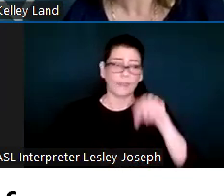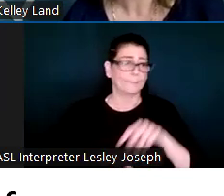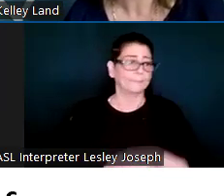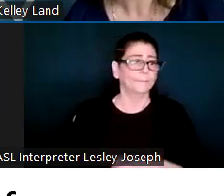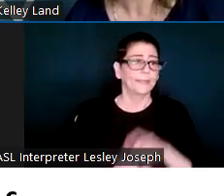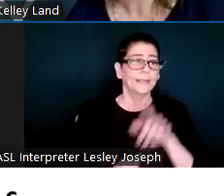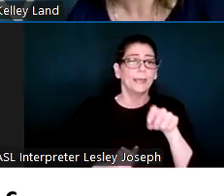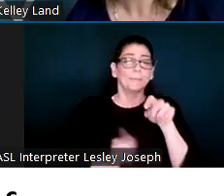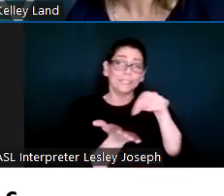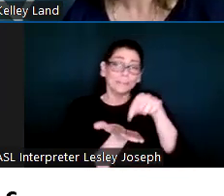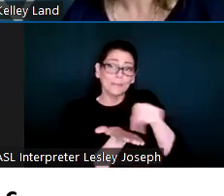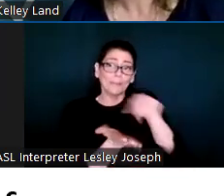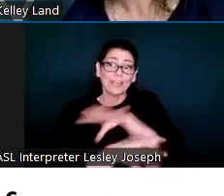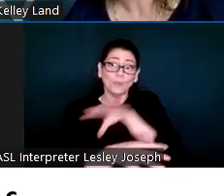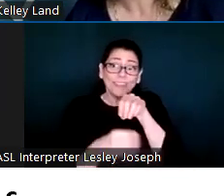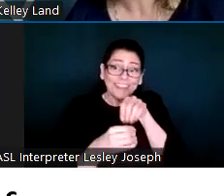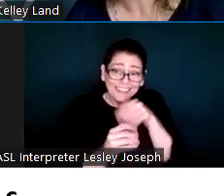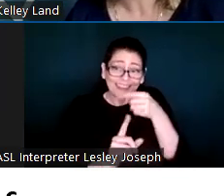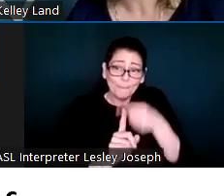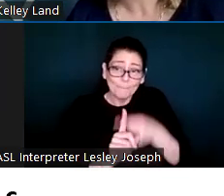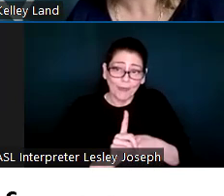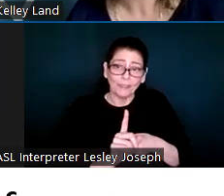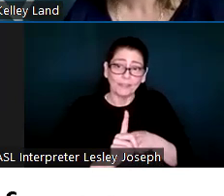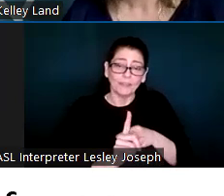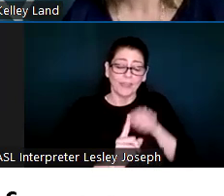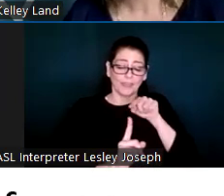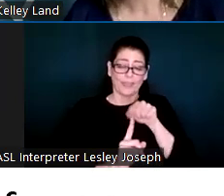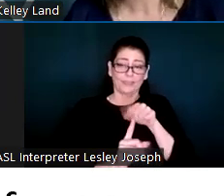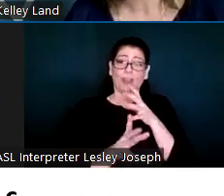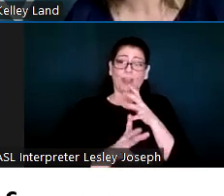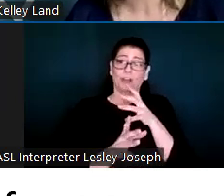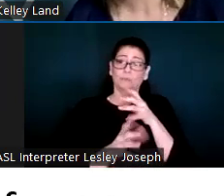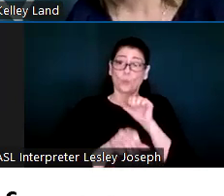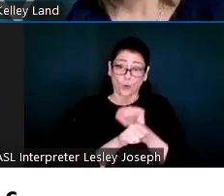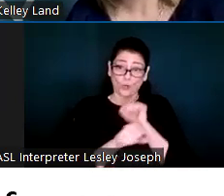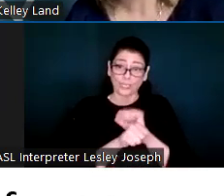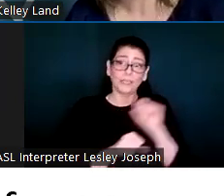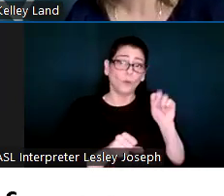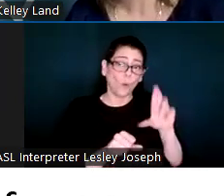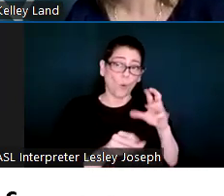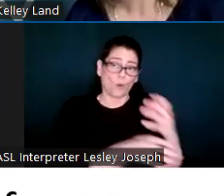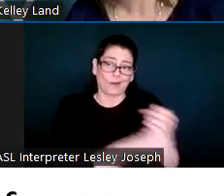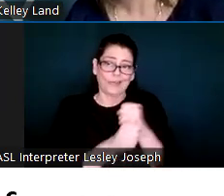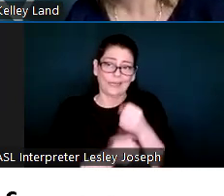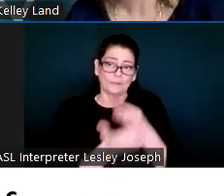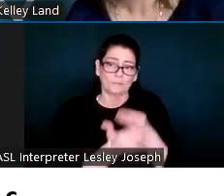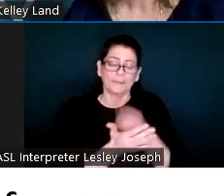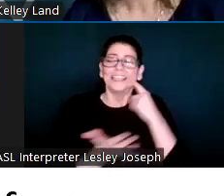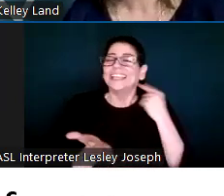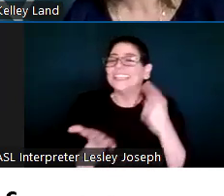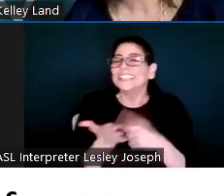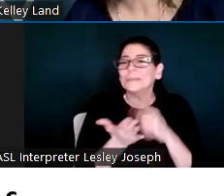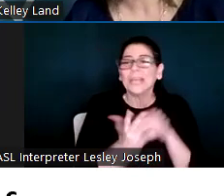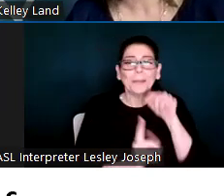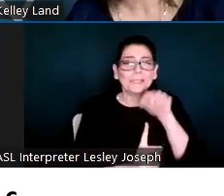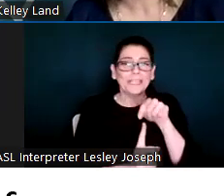that the person is working or receiving earnings. Now, sometimes there's going to be bigger items the beneficiary is paying for, and